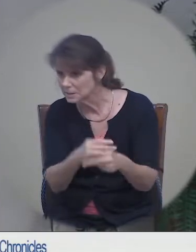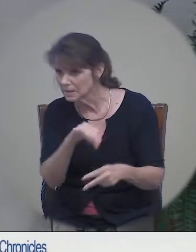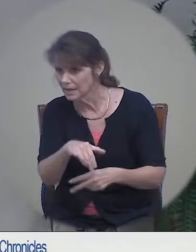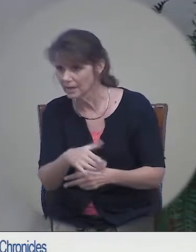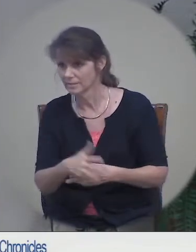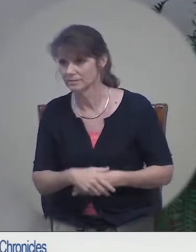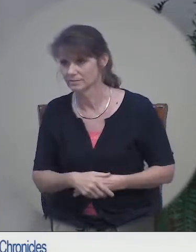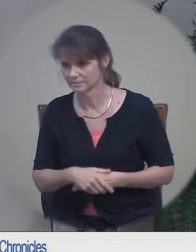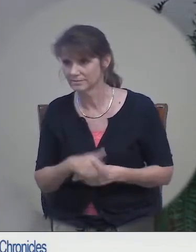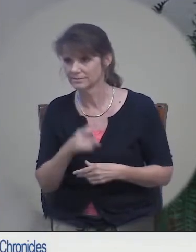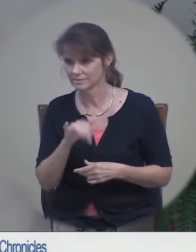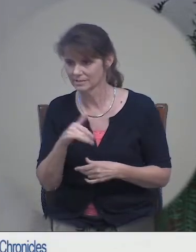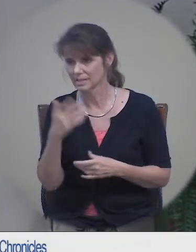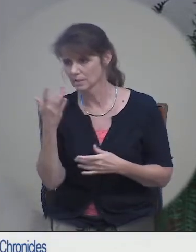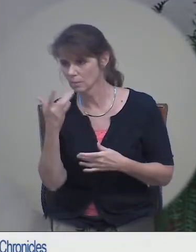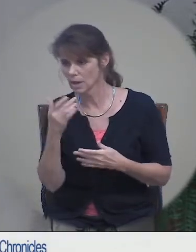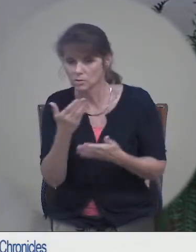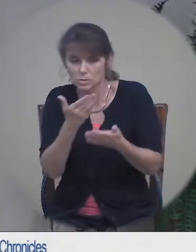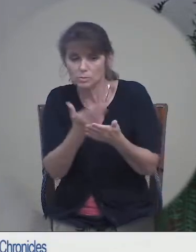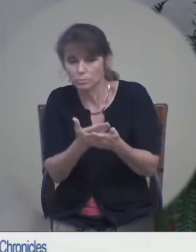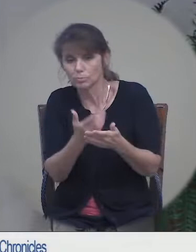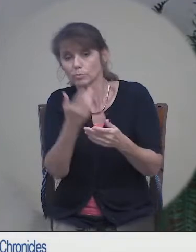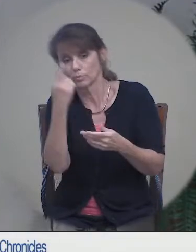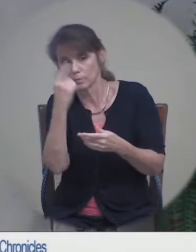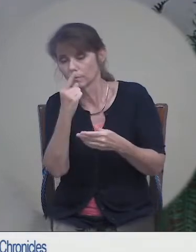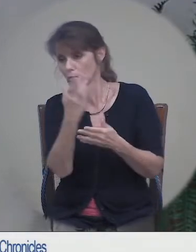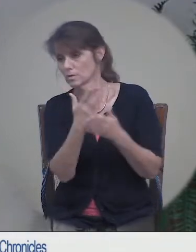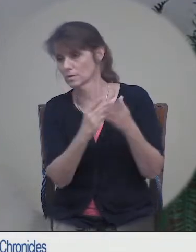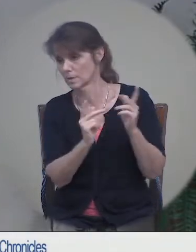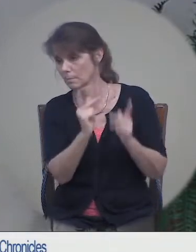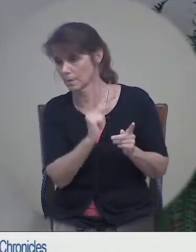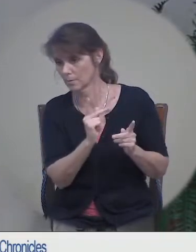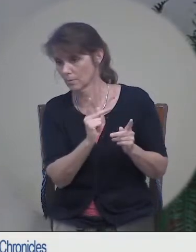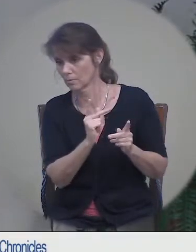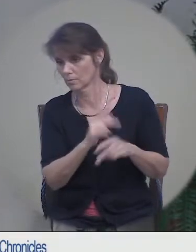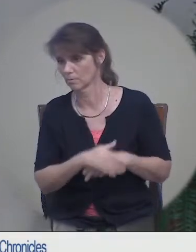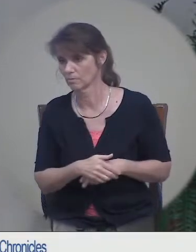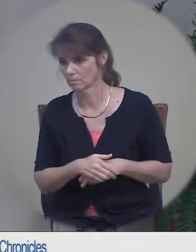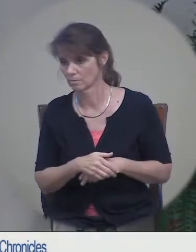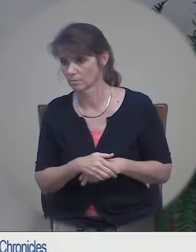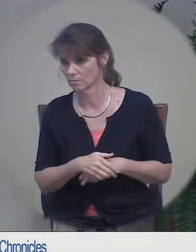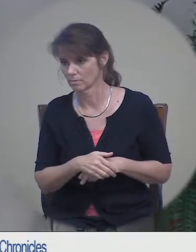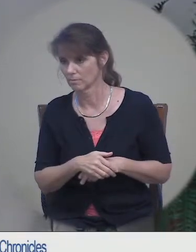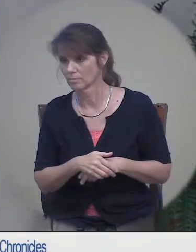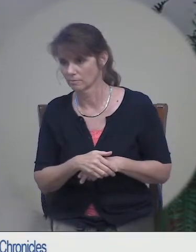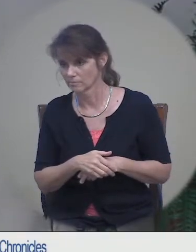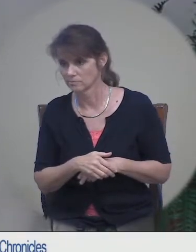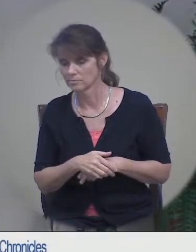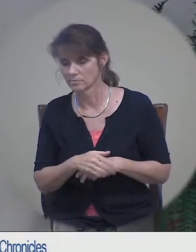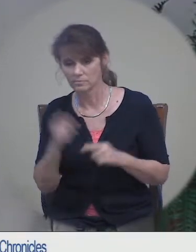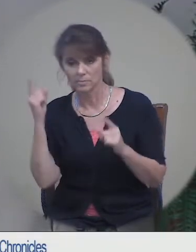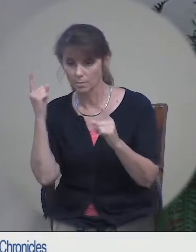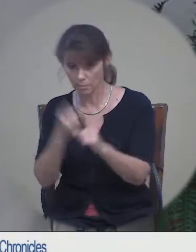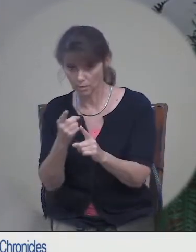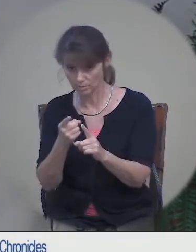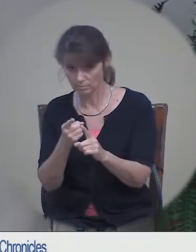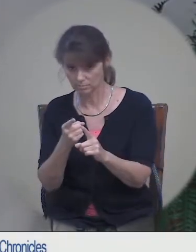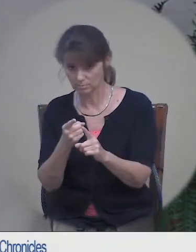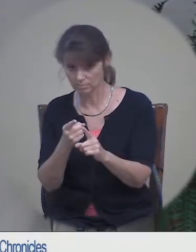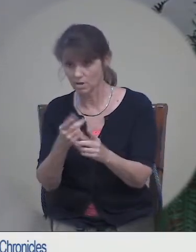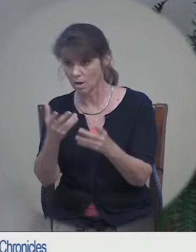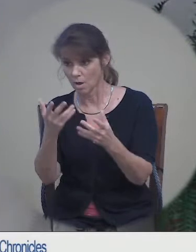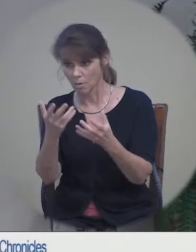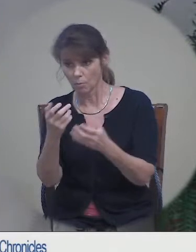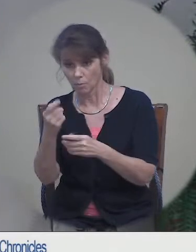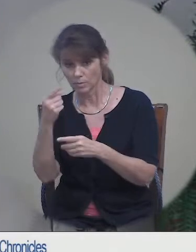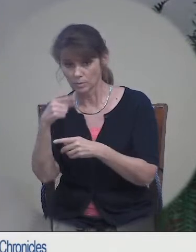it's 3 or 4 stories all jumbled together. See, this is not real history. And the point is, what I want you to see